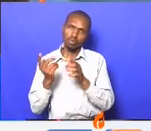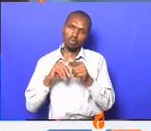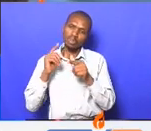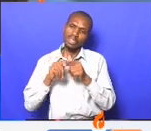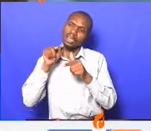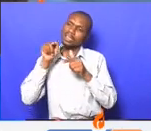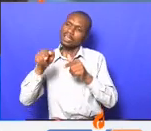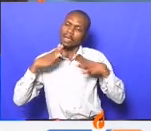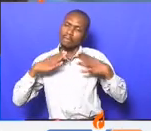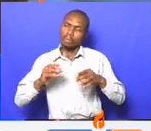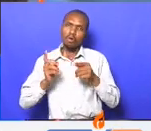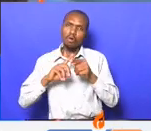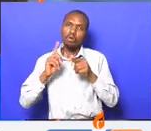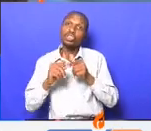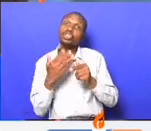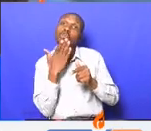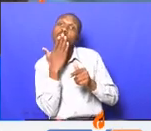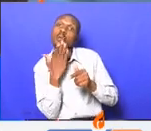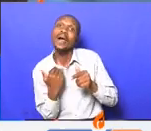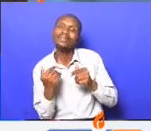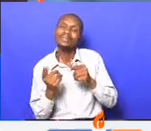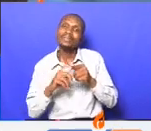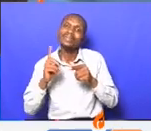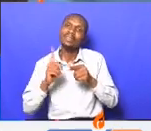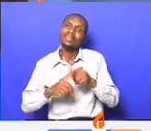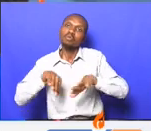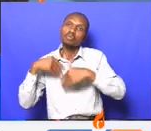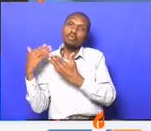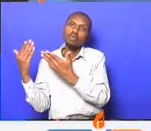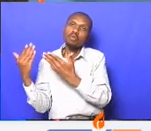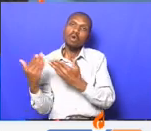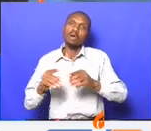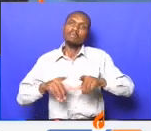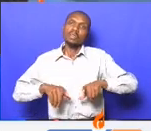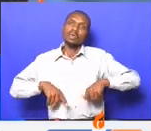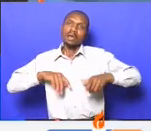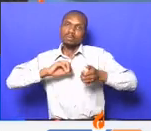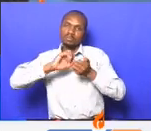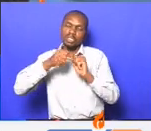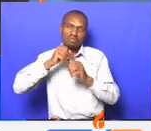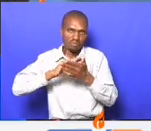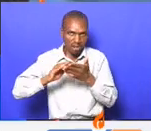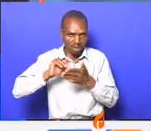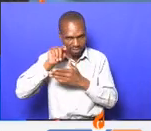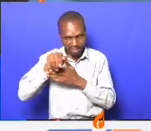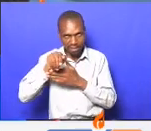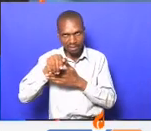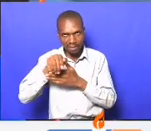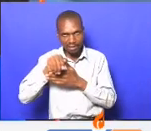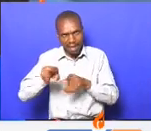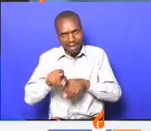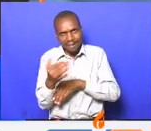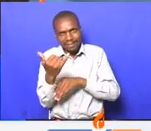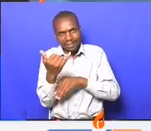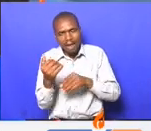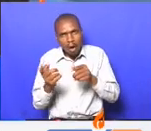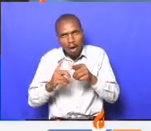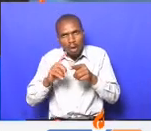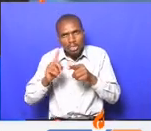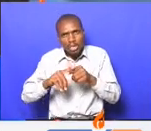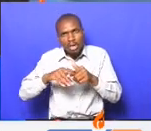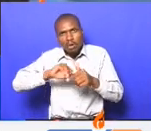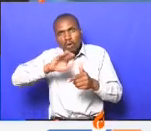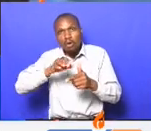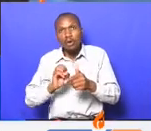wananchi wanataka tubadilishe maisha yao kwa haraka kabisa. Kwa hivyo, deputy party leader, I